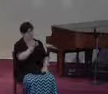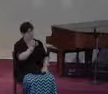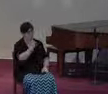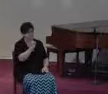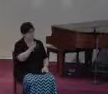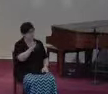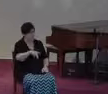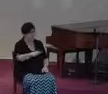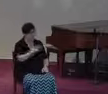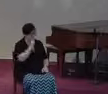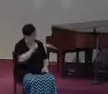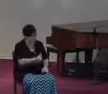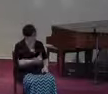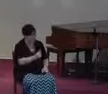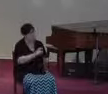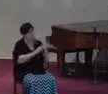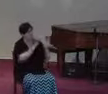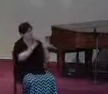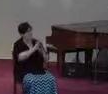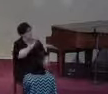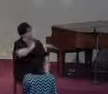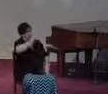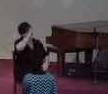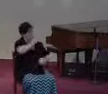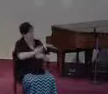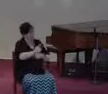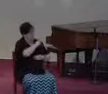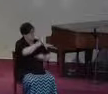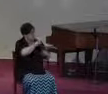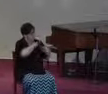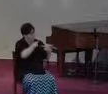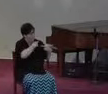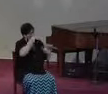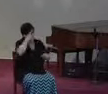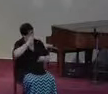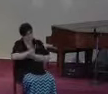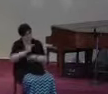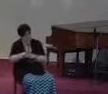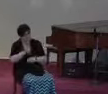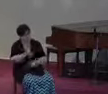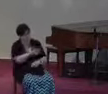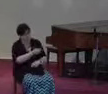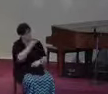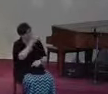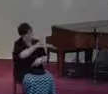eldest son, was responsible for her care. And there on the cross,